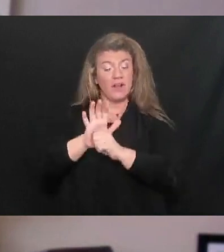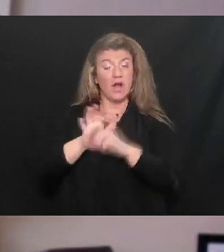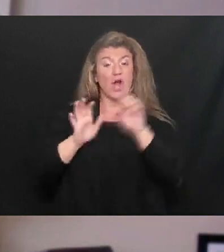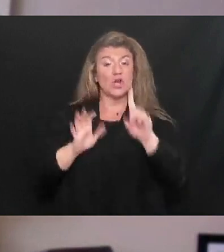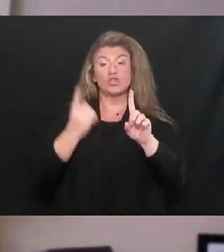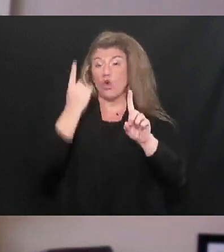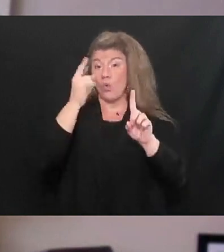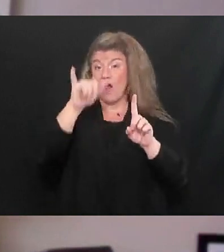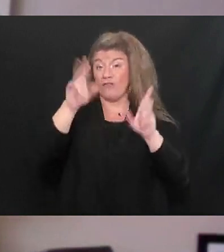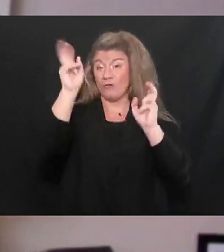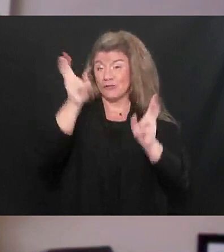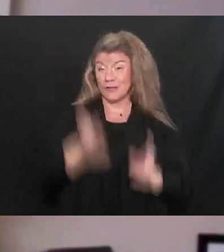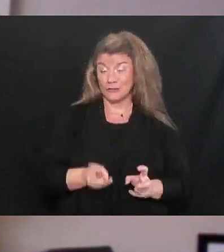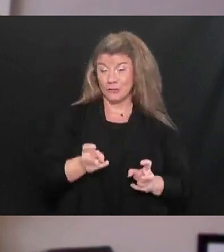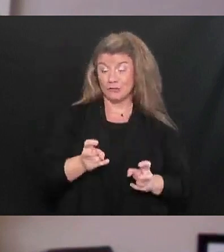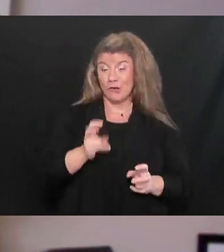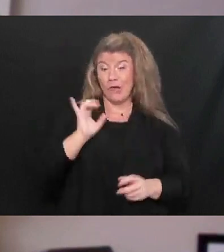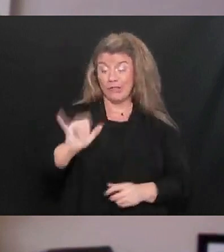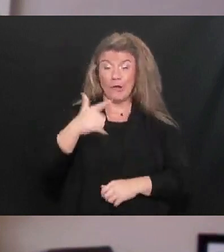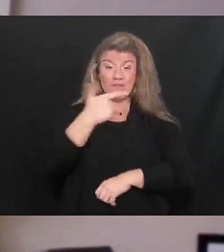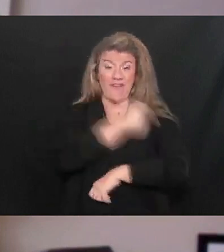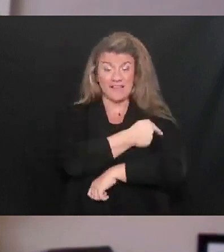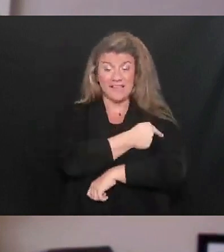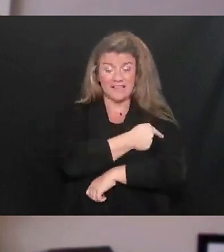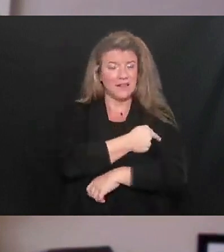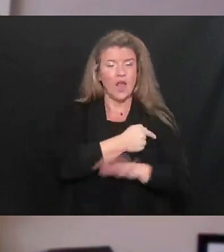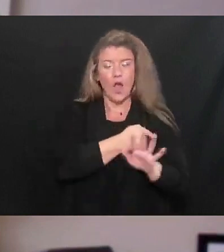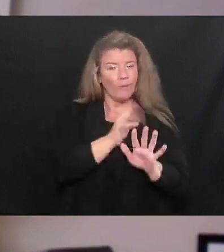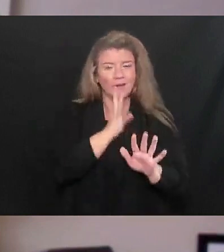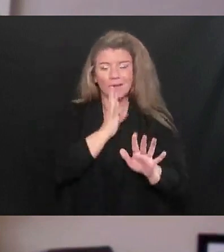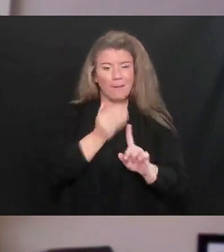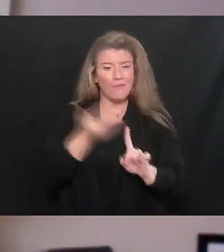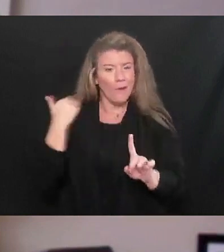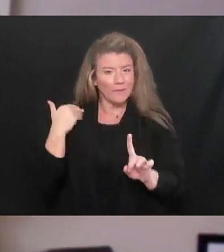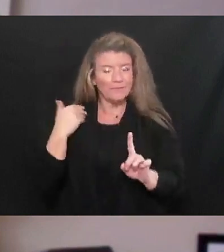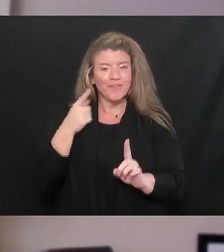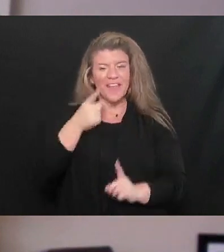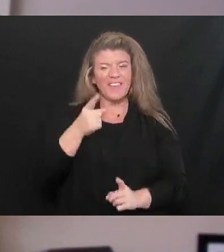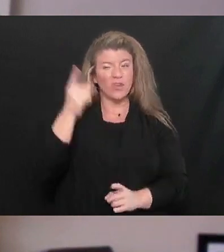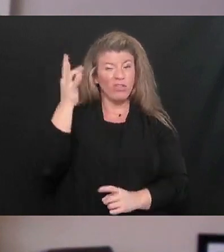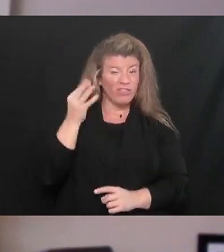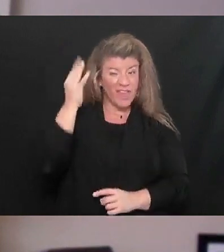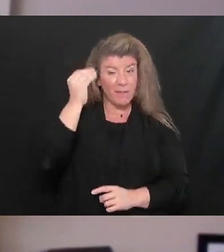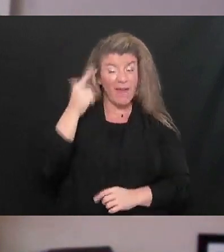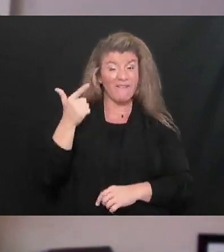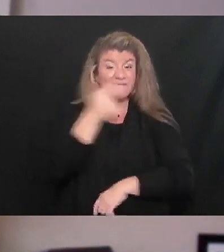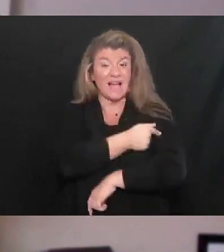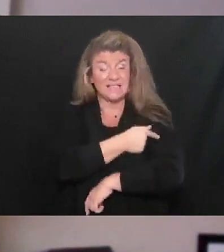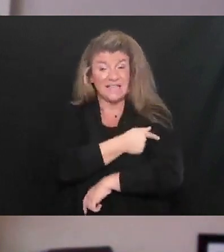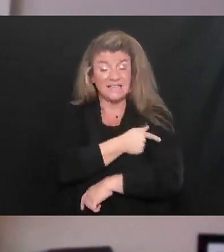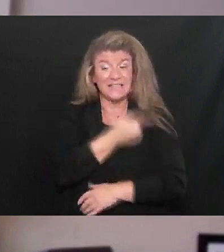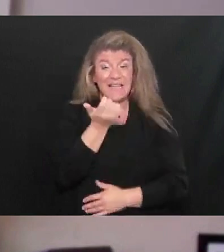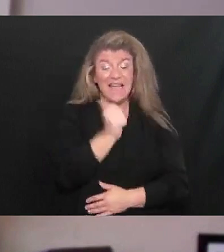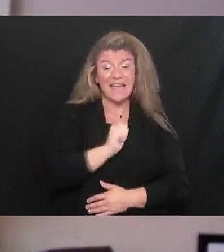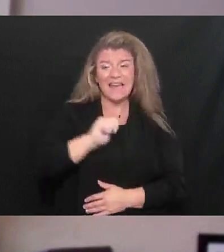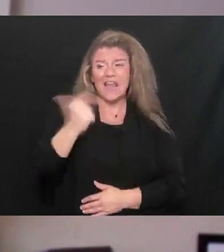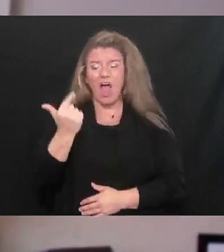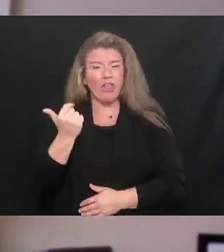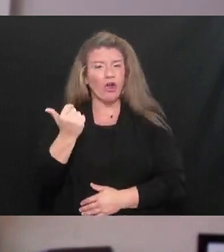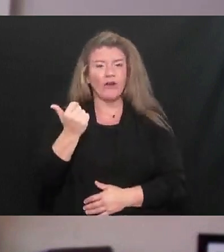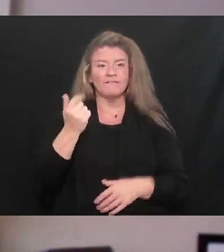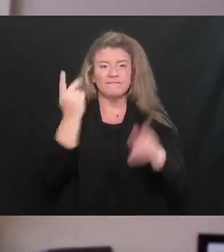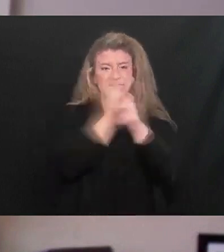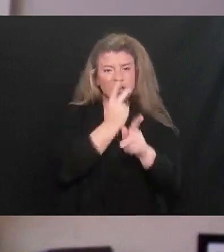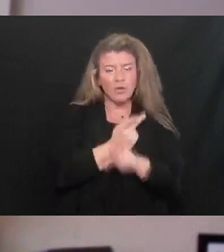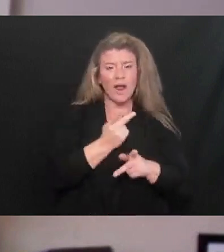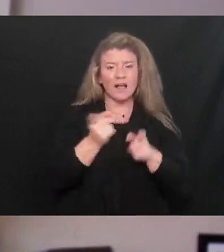issues with all these vaccines, and we've talked about this before, but if you think about vaccines and any other mitigation measures